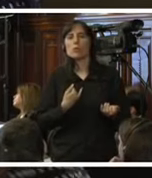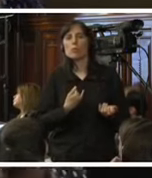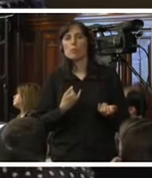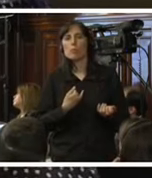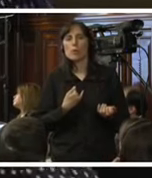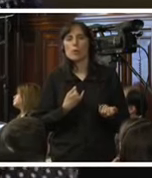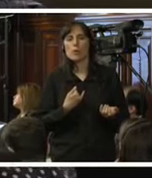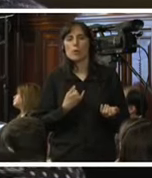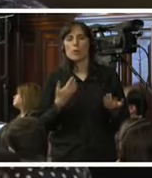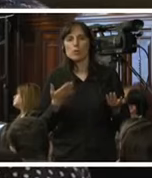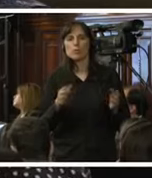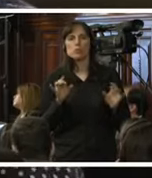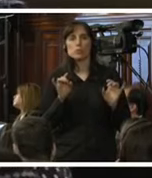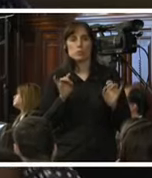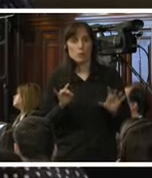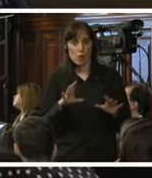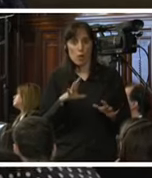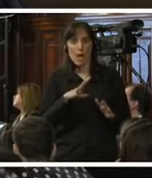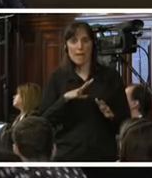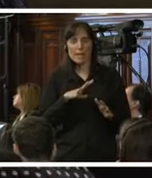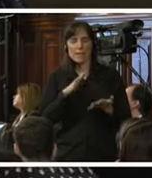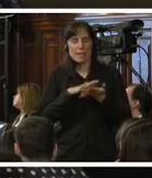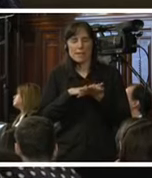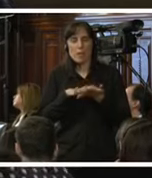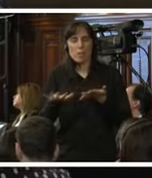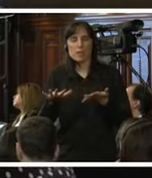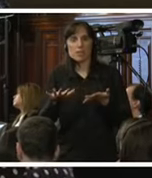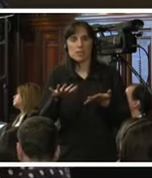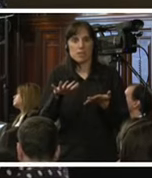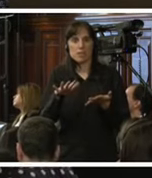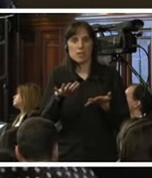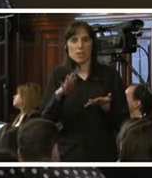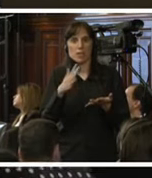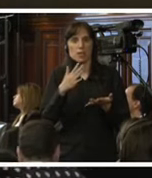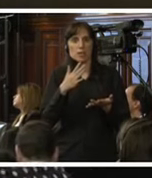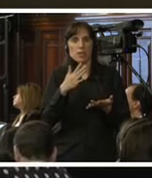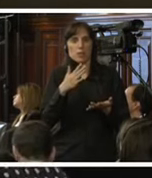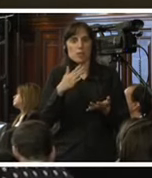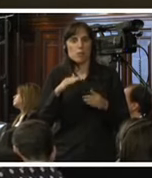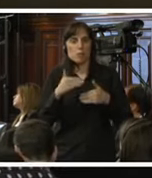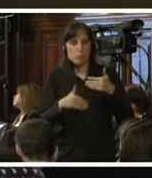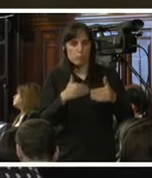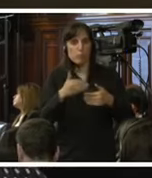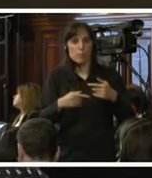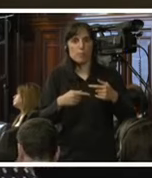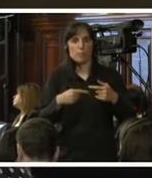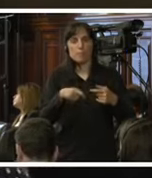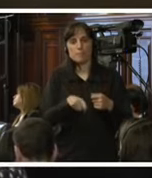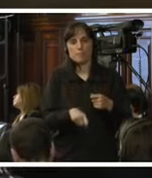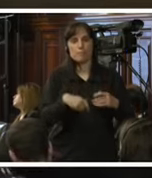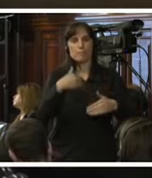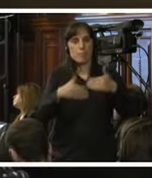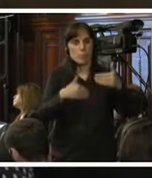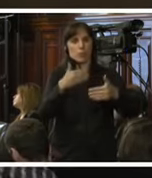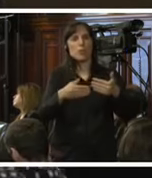of the process of hiring and transparency of firing, but